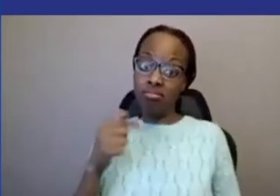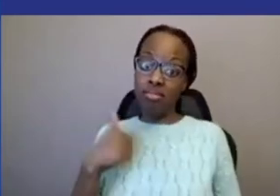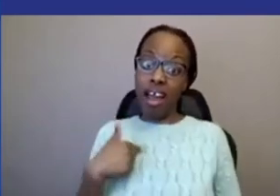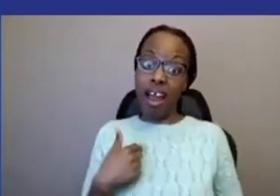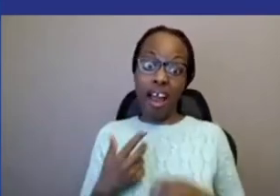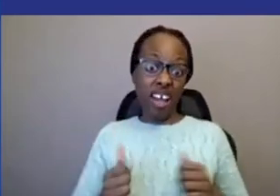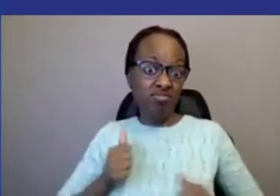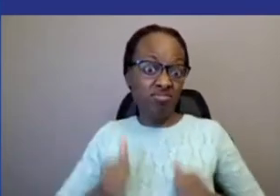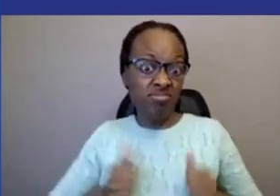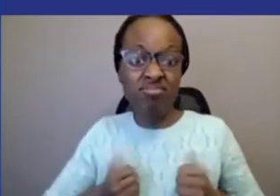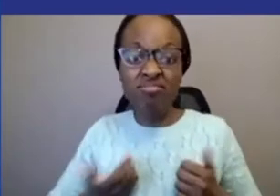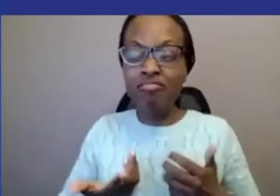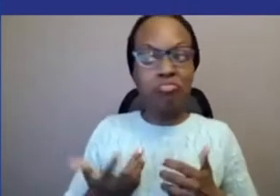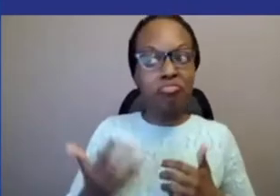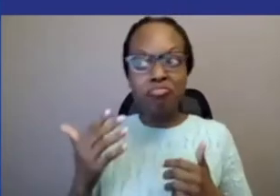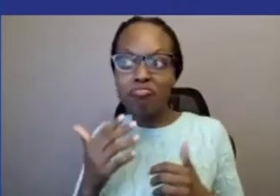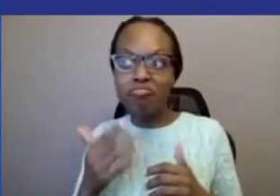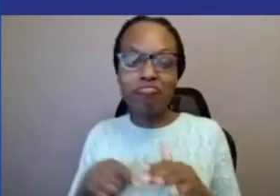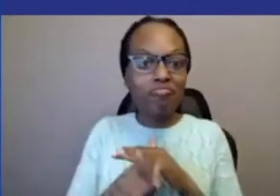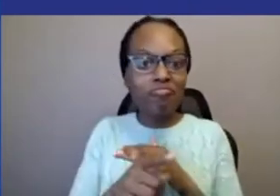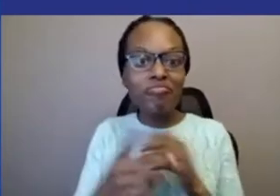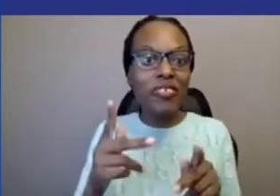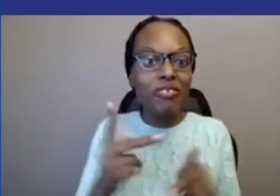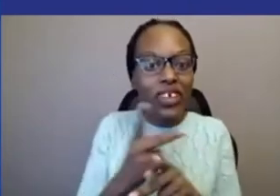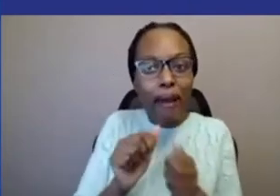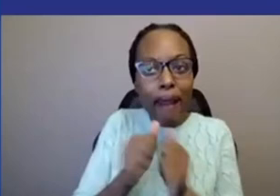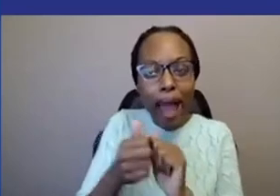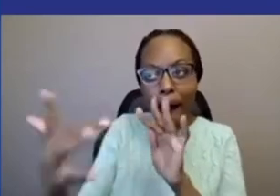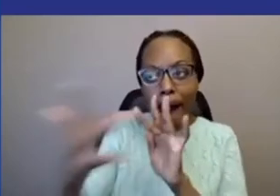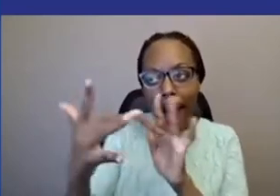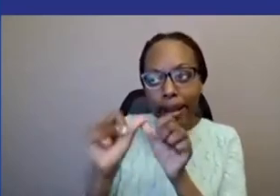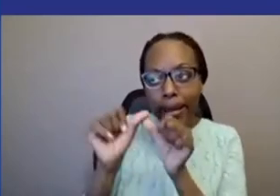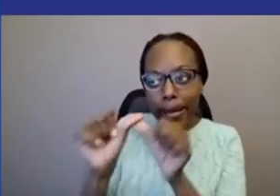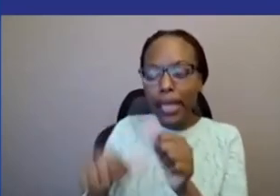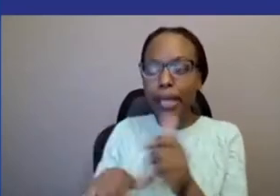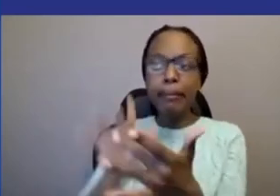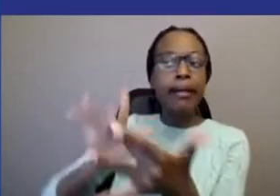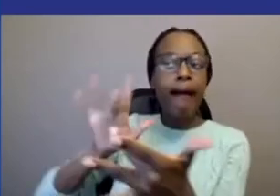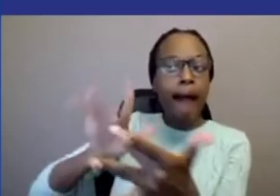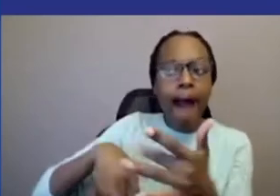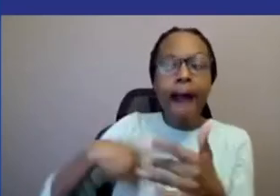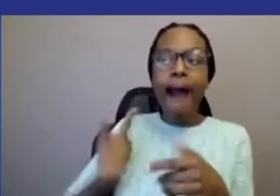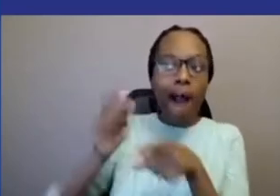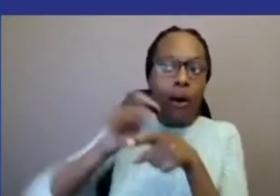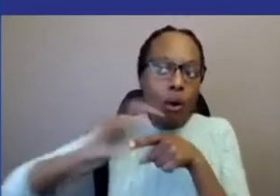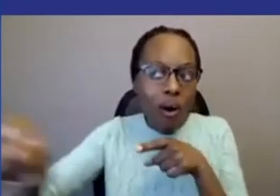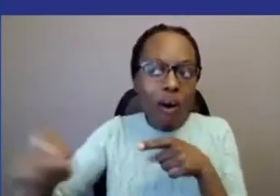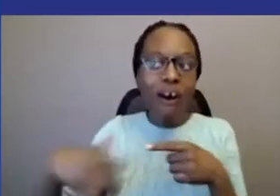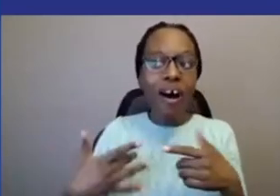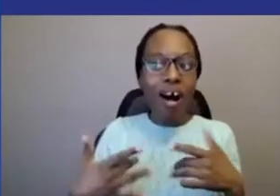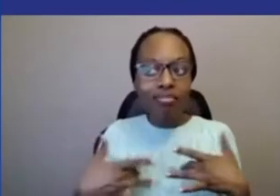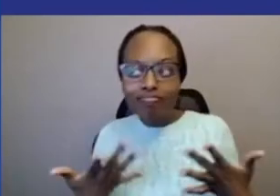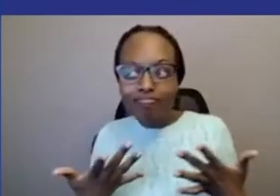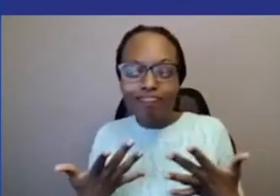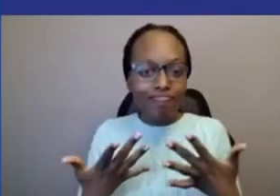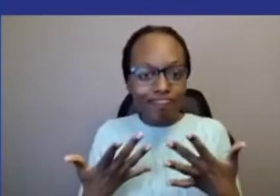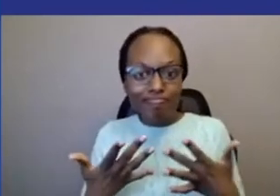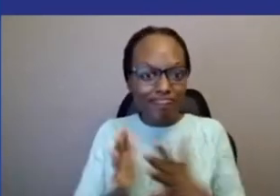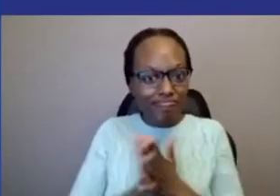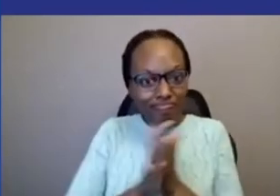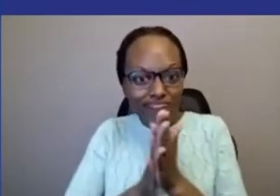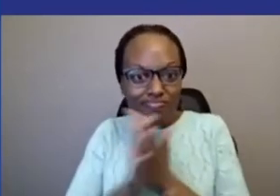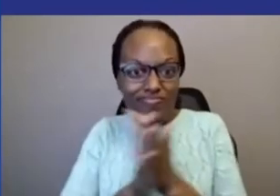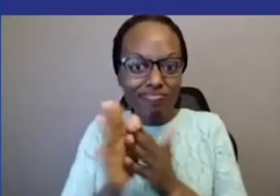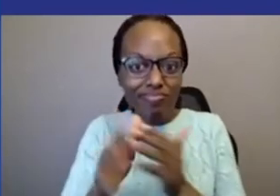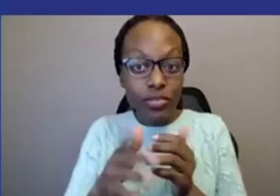keep relationships. I knew how to keep those contacts, and I would follow up and call people and so on and so forth. So when I finally did the